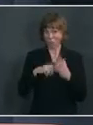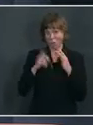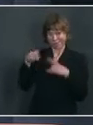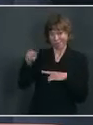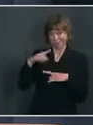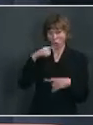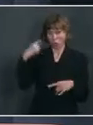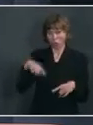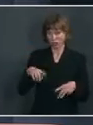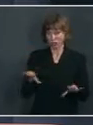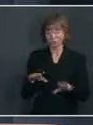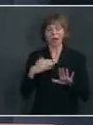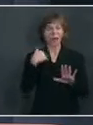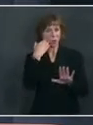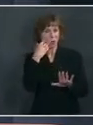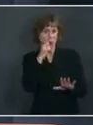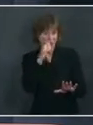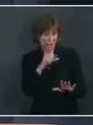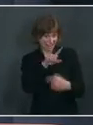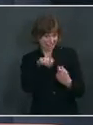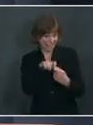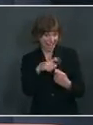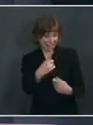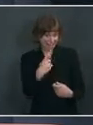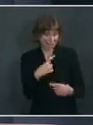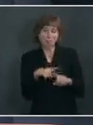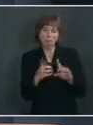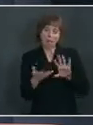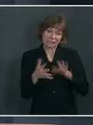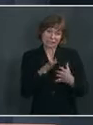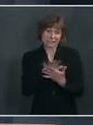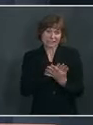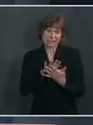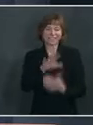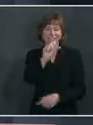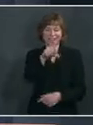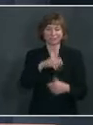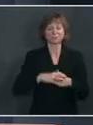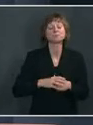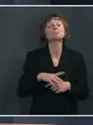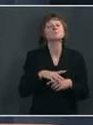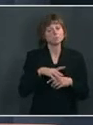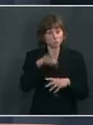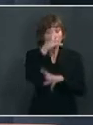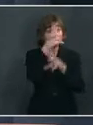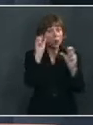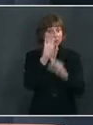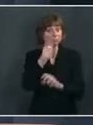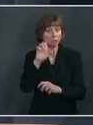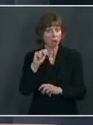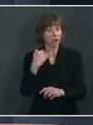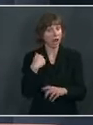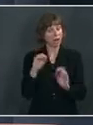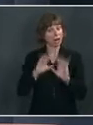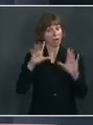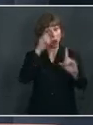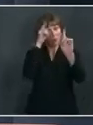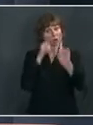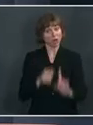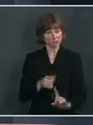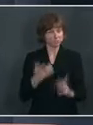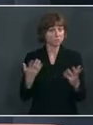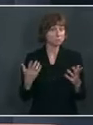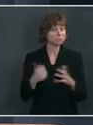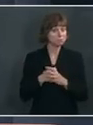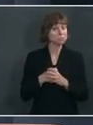as I know you're not exactly asking, but sort of. I will say that President Biden had clear objectives that he wanted